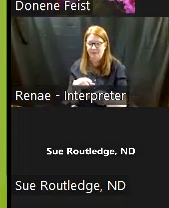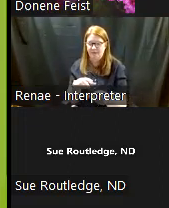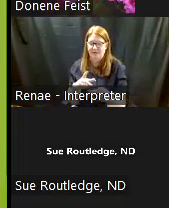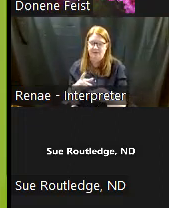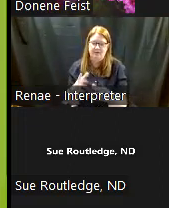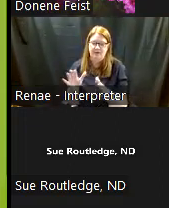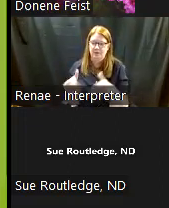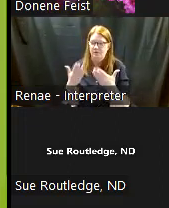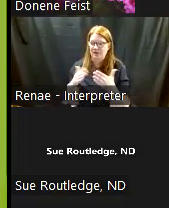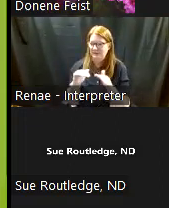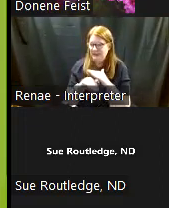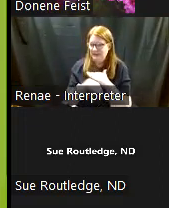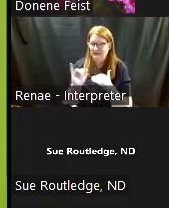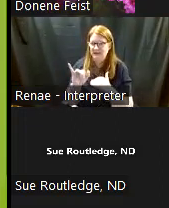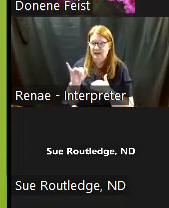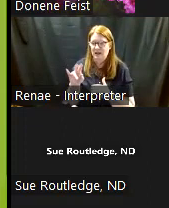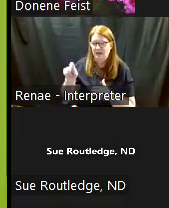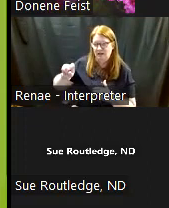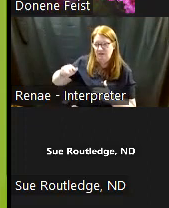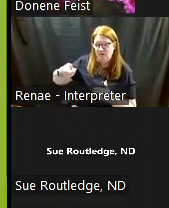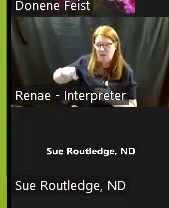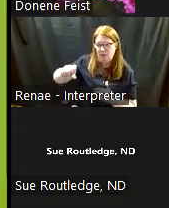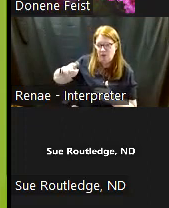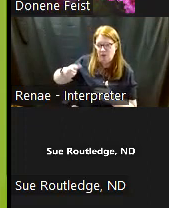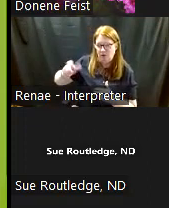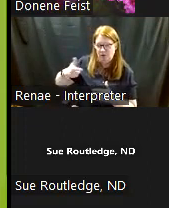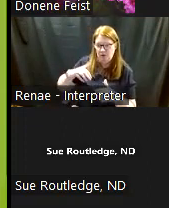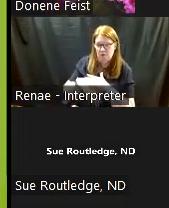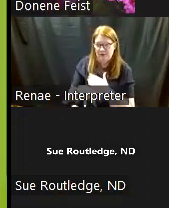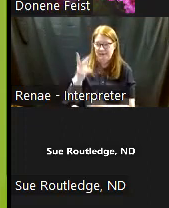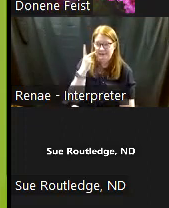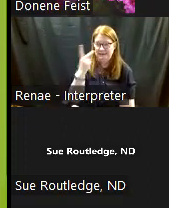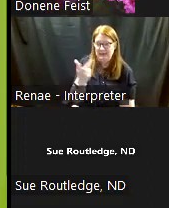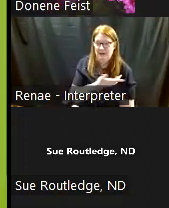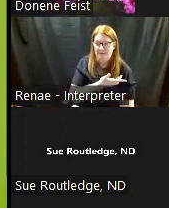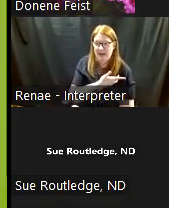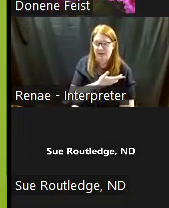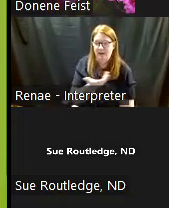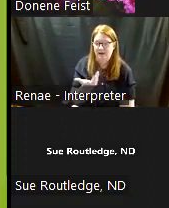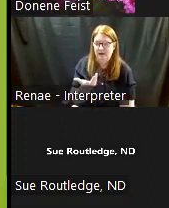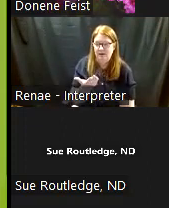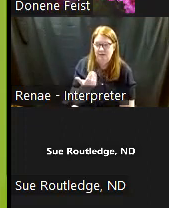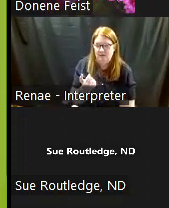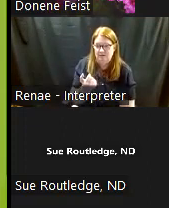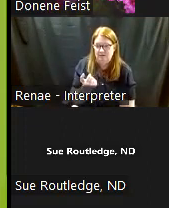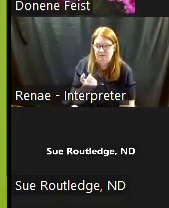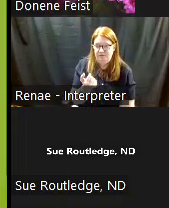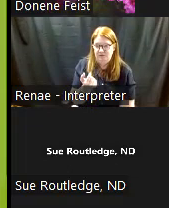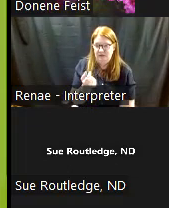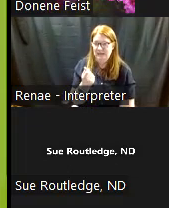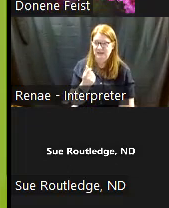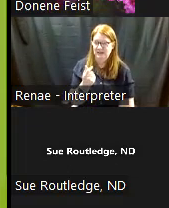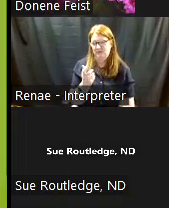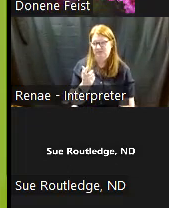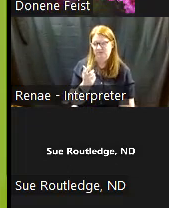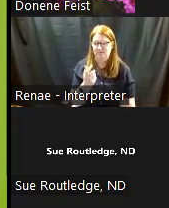you access to like volume control. So if you walk in somewhere and you just see your baby like kind of starting, or your child just getting a little uncomfortable